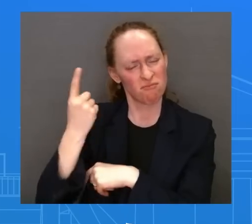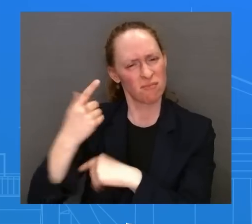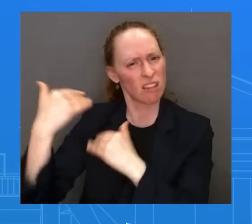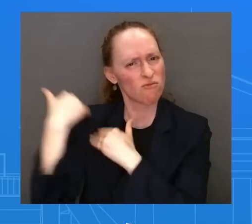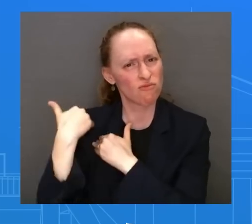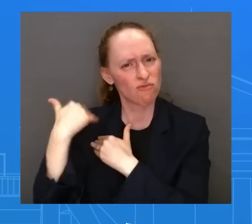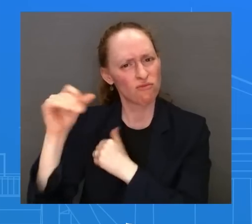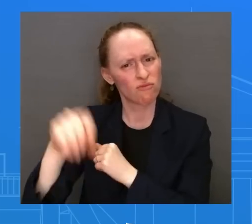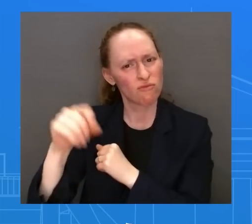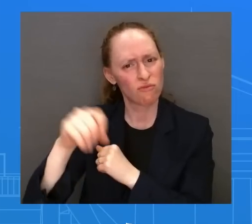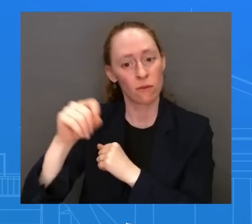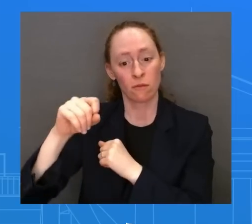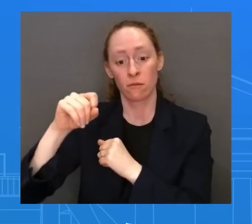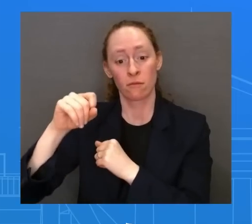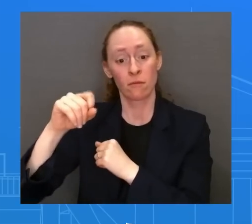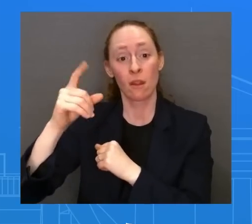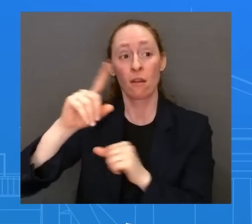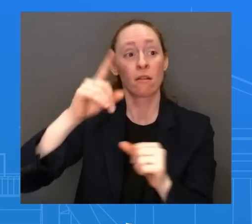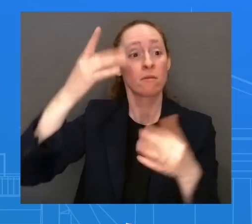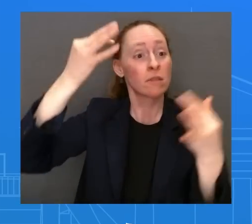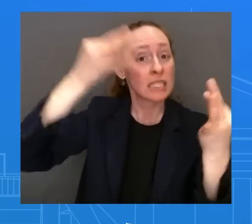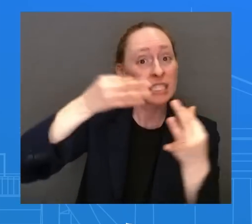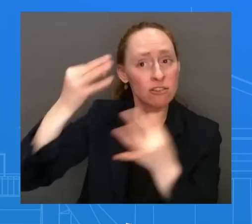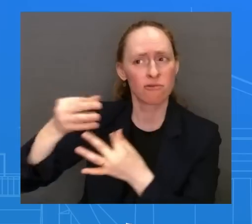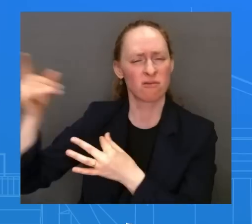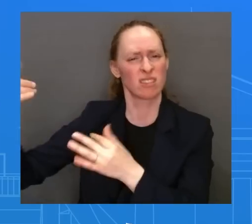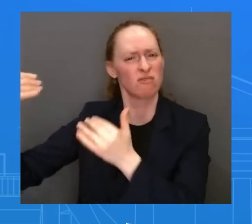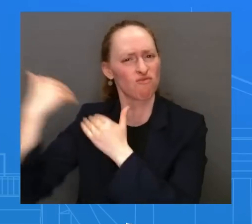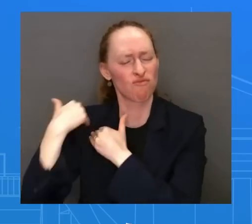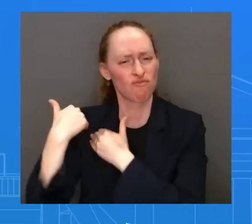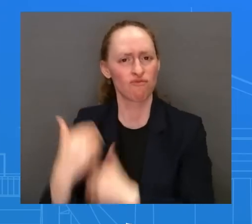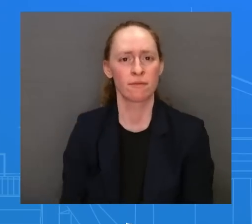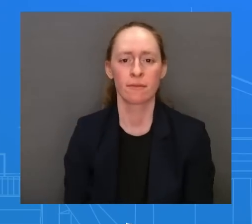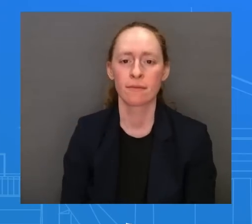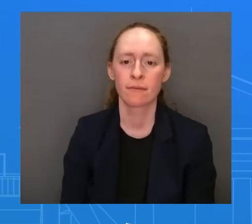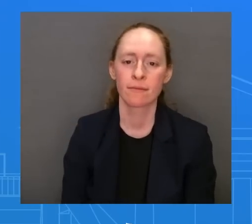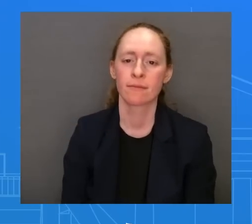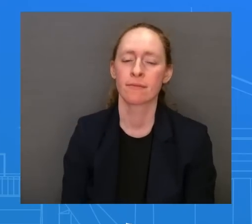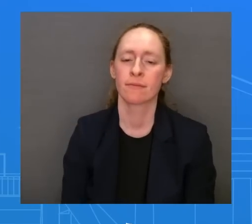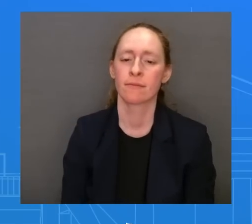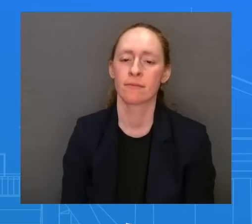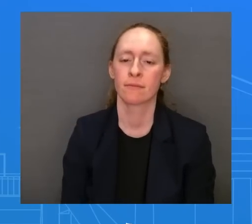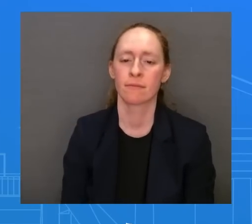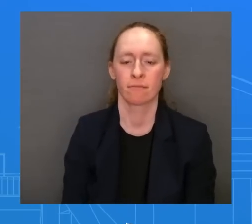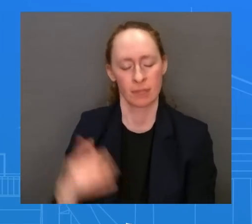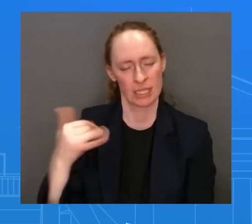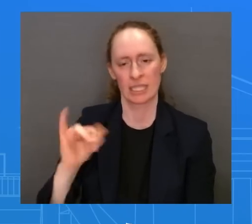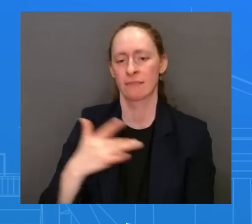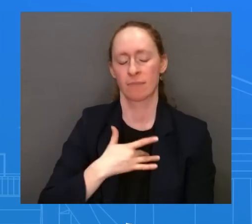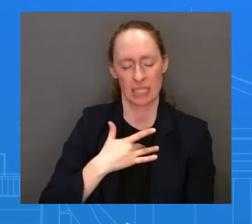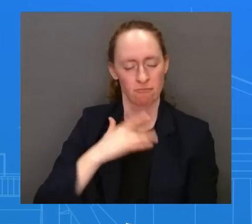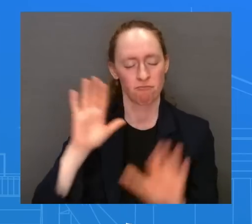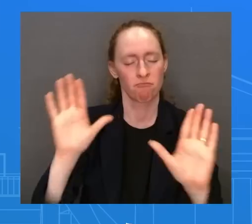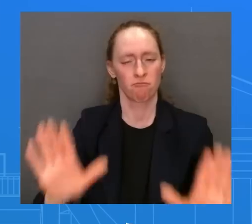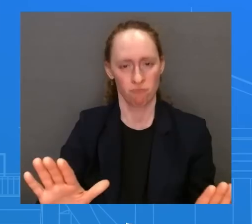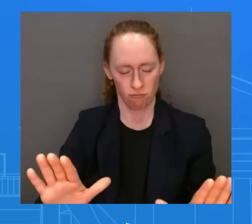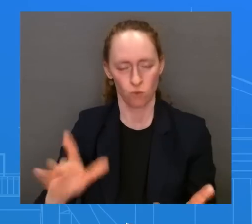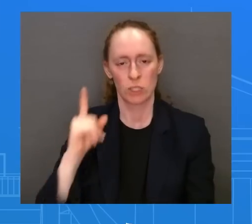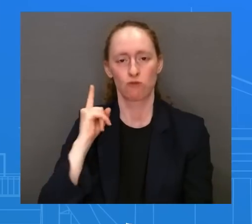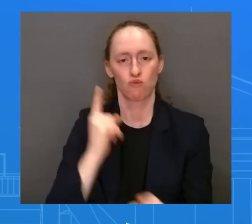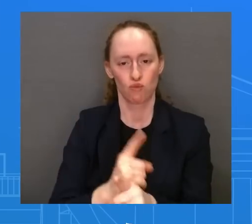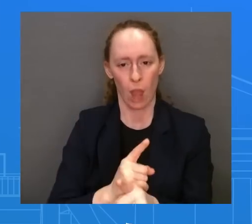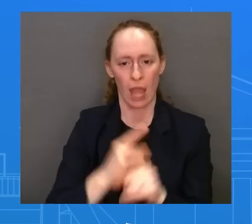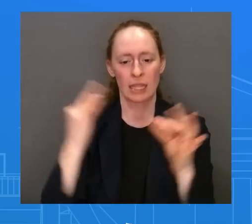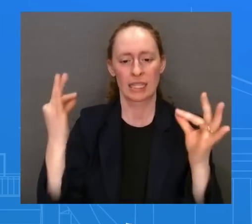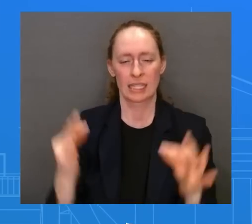continues to believe that the order to withdraw from Afghanistan was the right one and if you just look Kristen at what's happened since